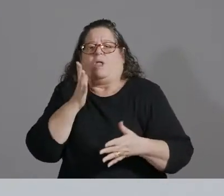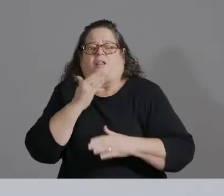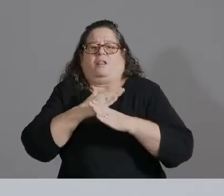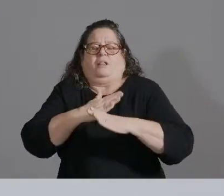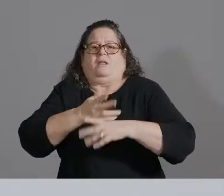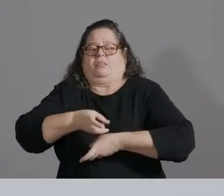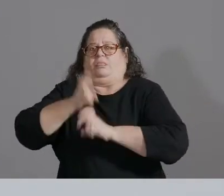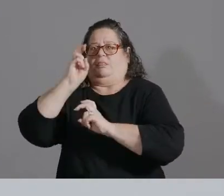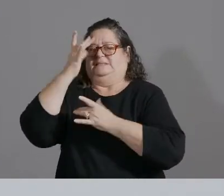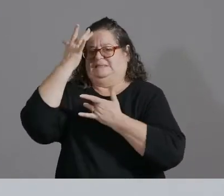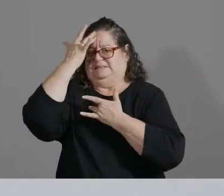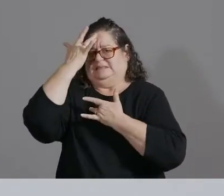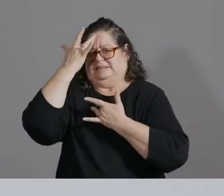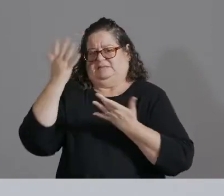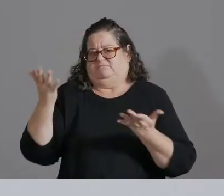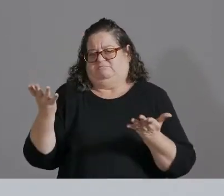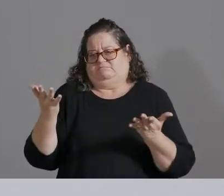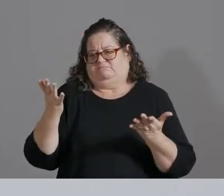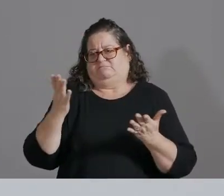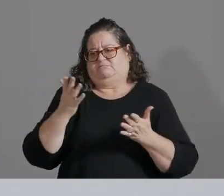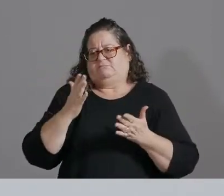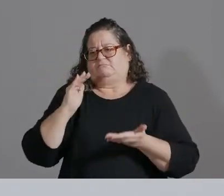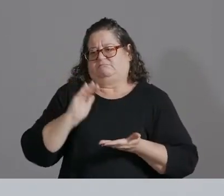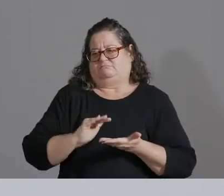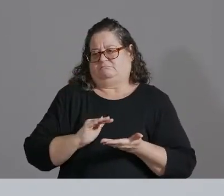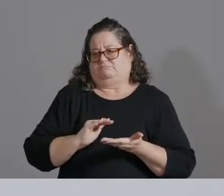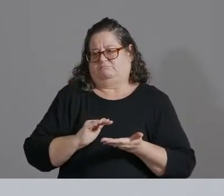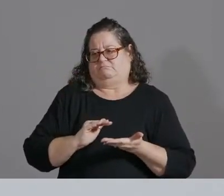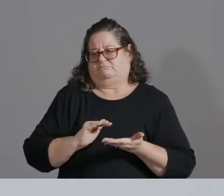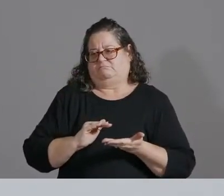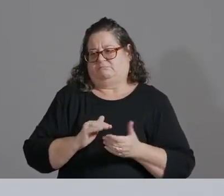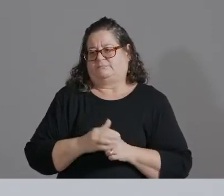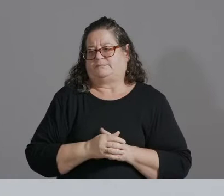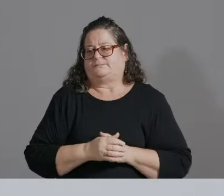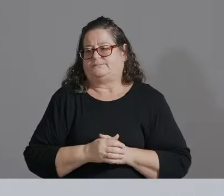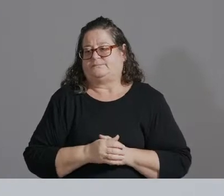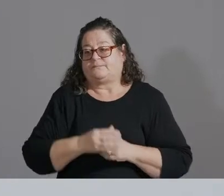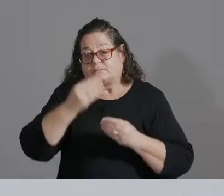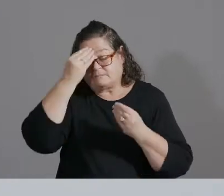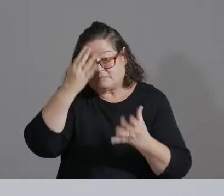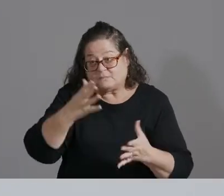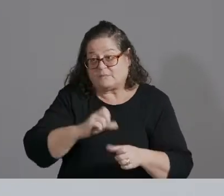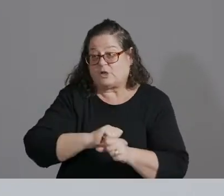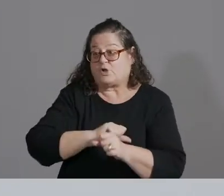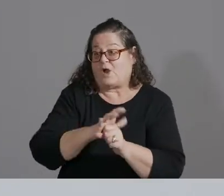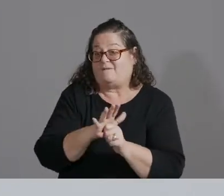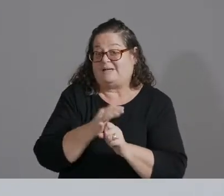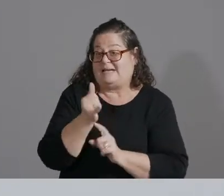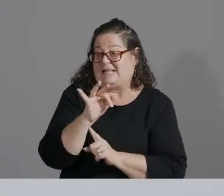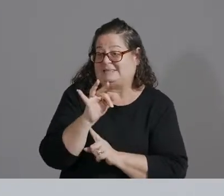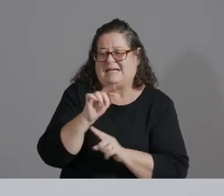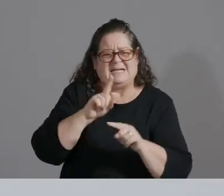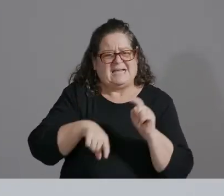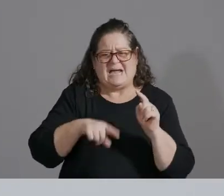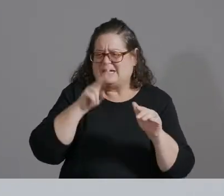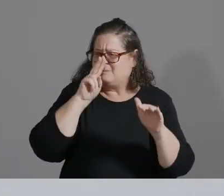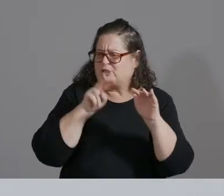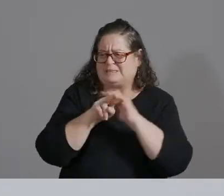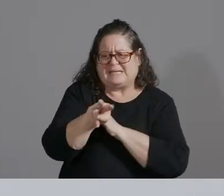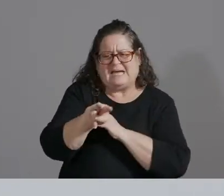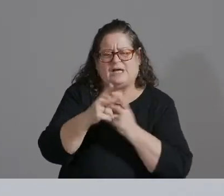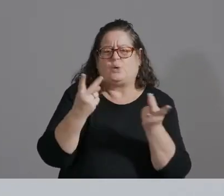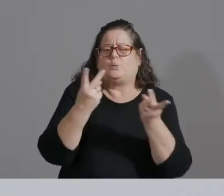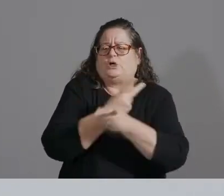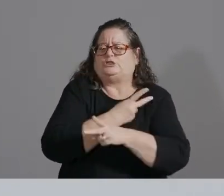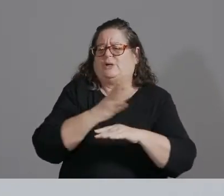COVID-19 is even more unpredictable than influenza. And influenza historically has been one